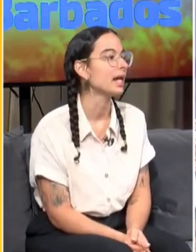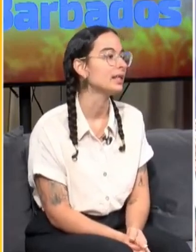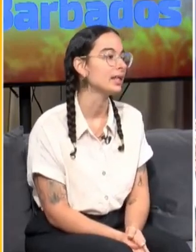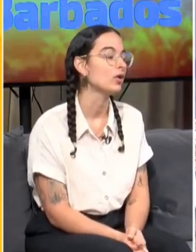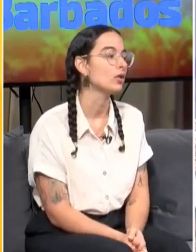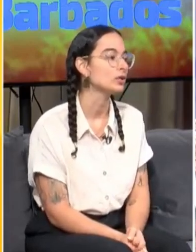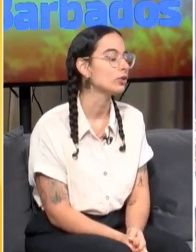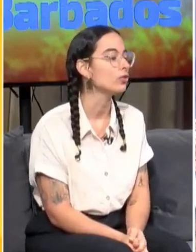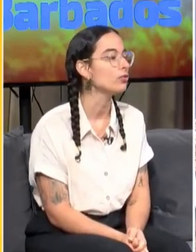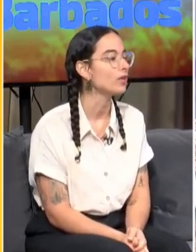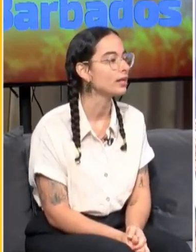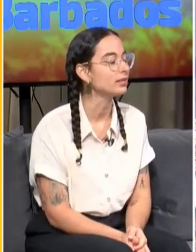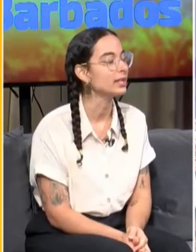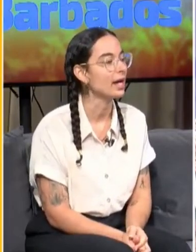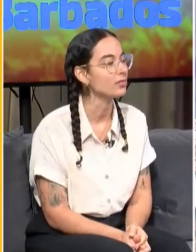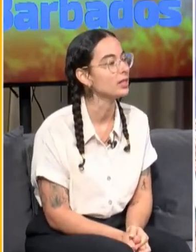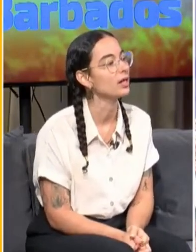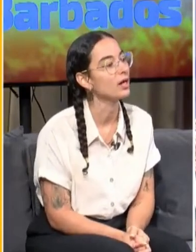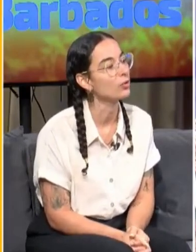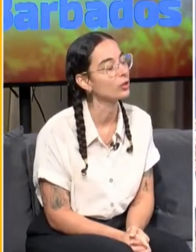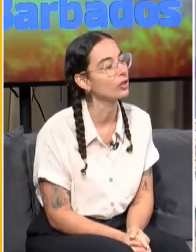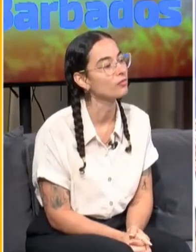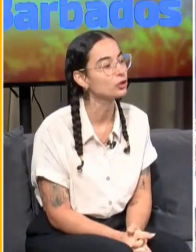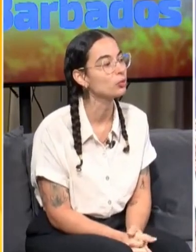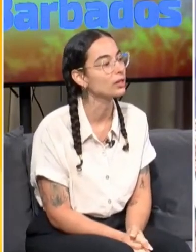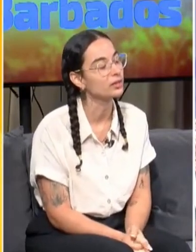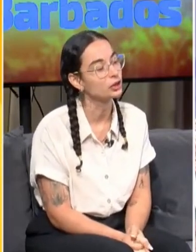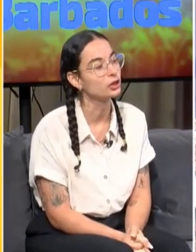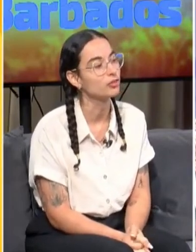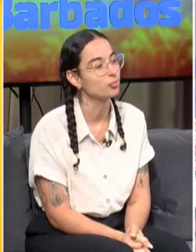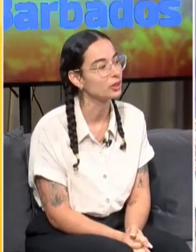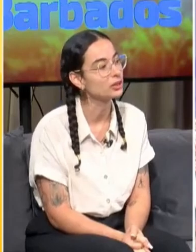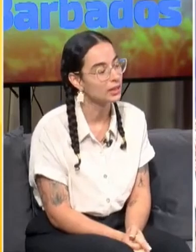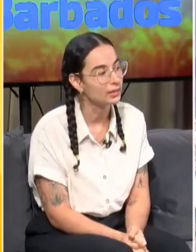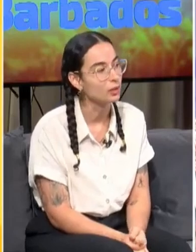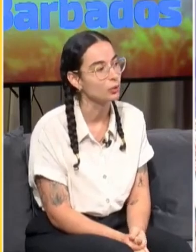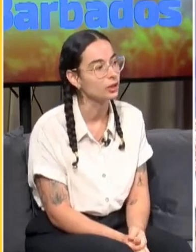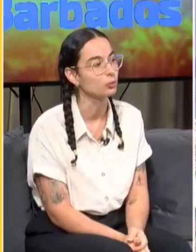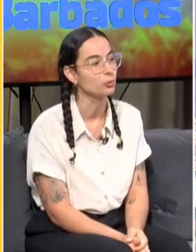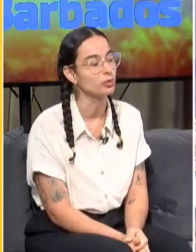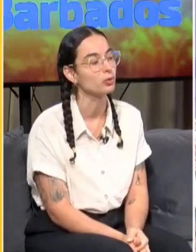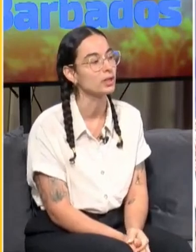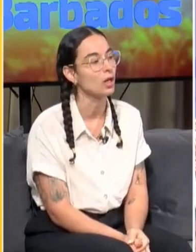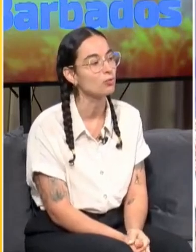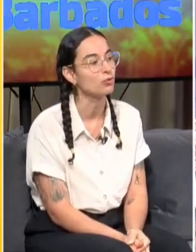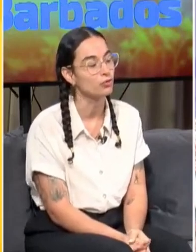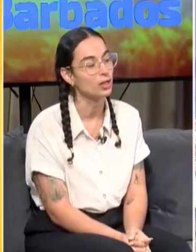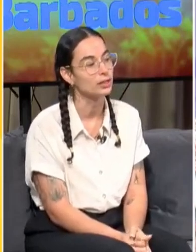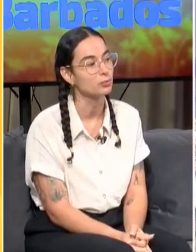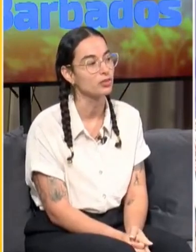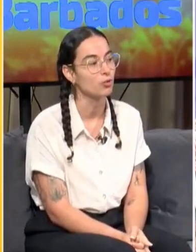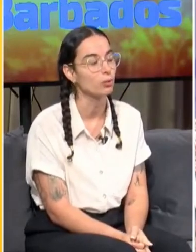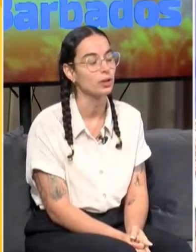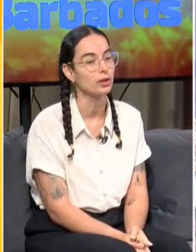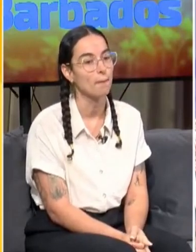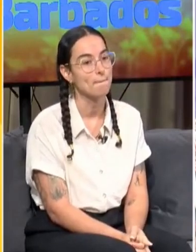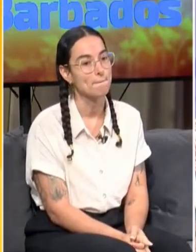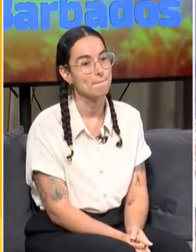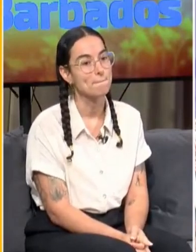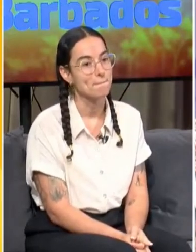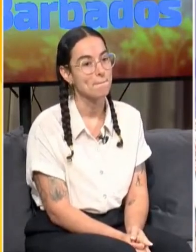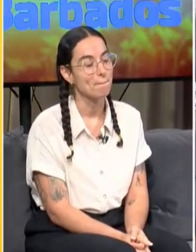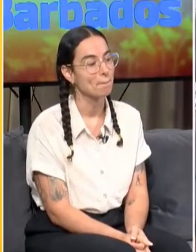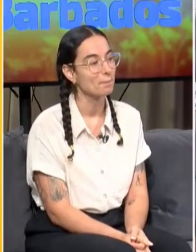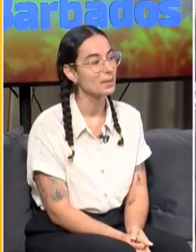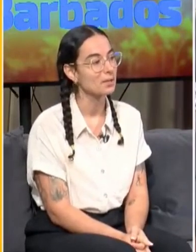thing. And then also finally having our official recognition of Bajan Sign Language would be really helpful for us moving forward. Oh,